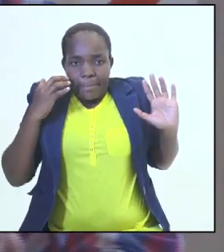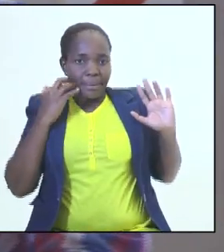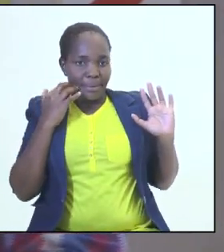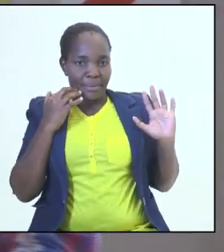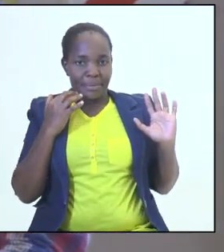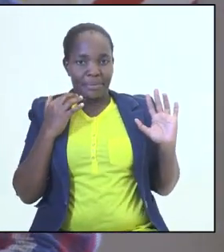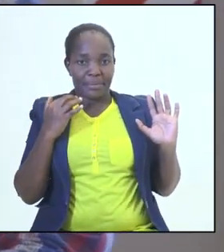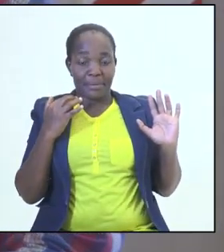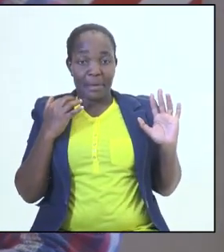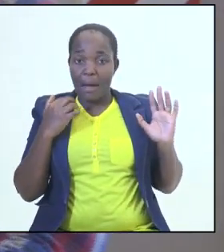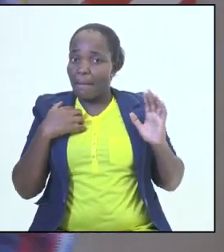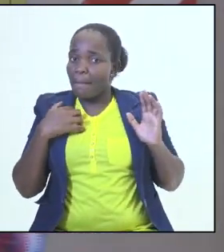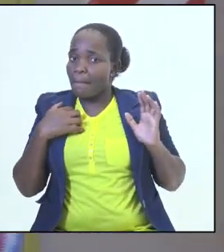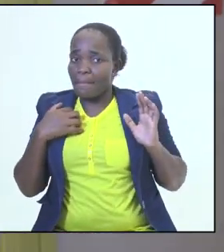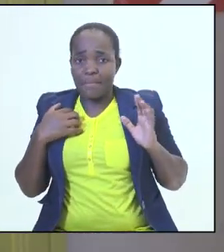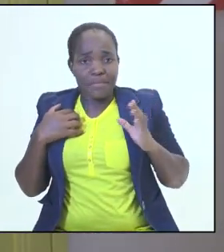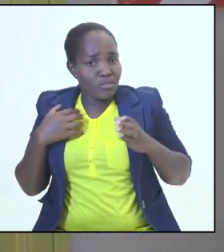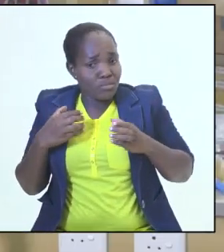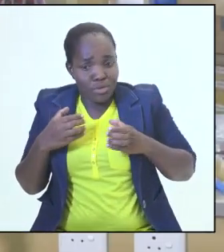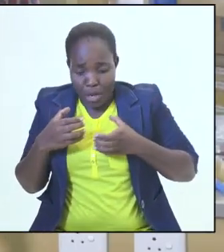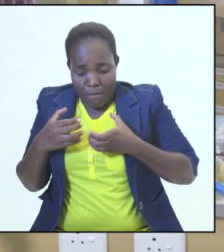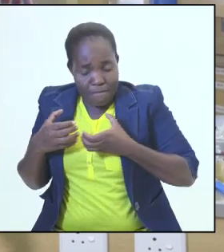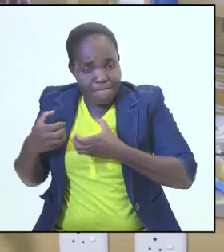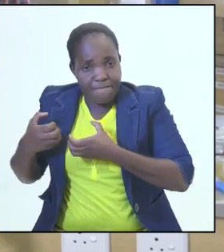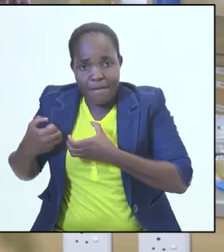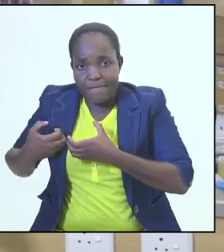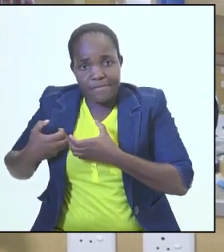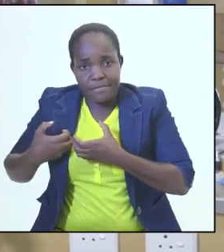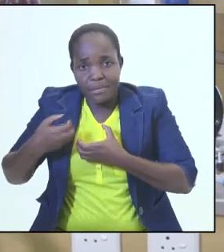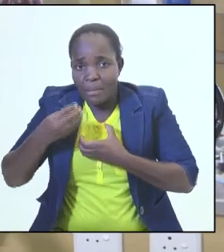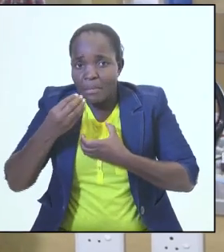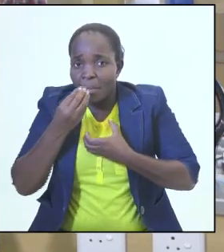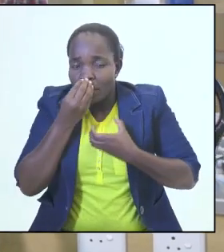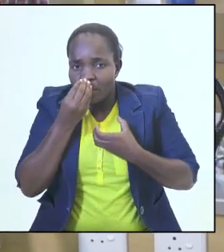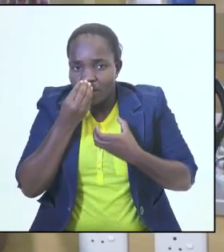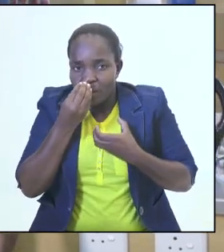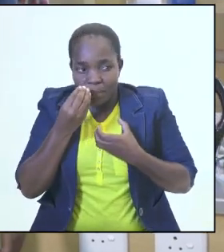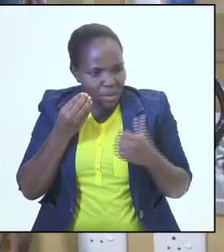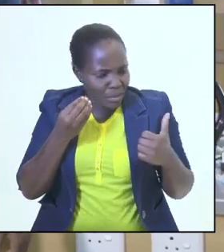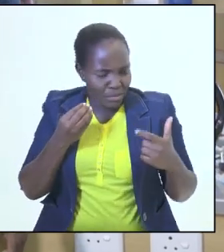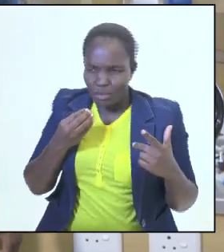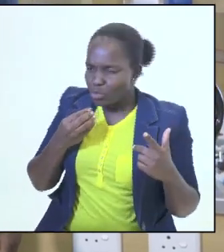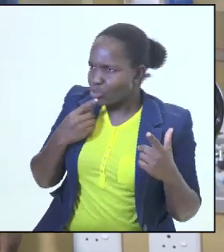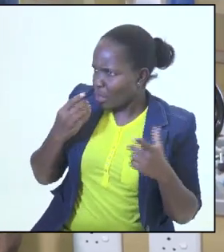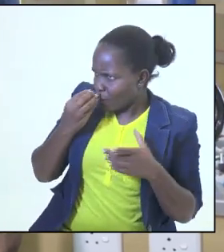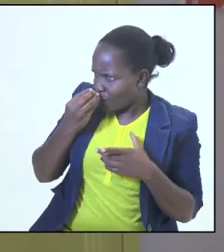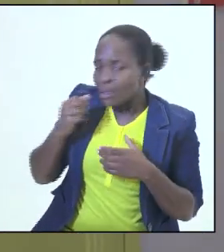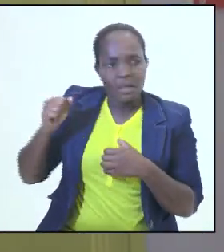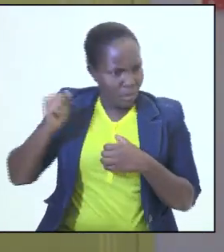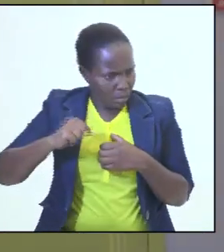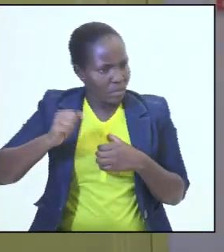sorry. I was just delivering some flowers to... Flowers, you say? Yes, flowers.